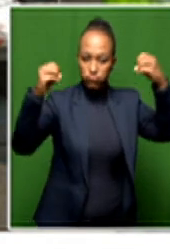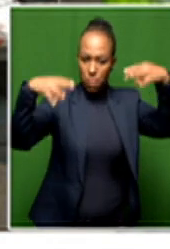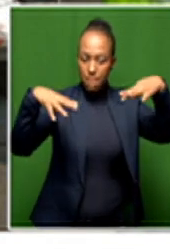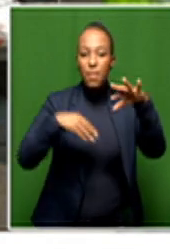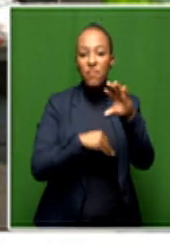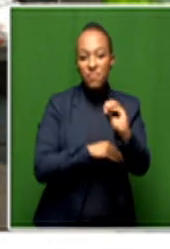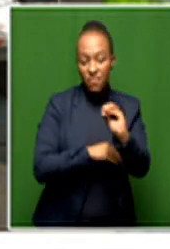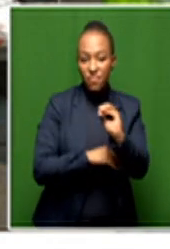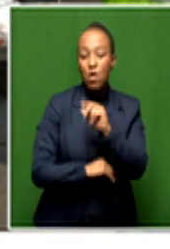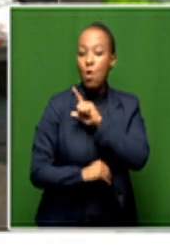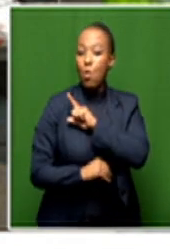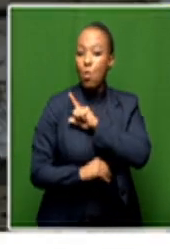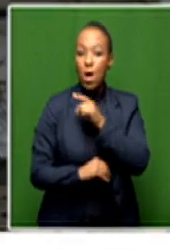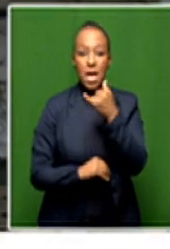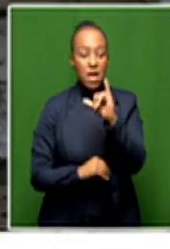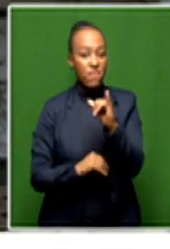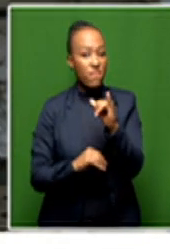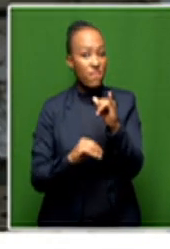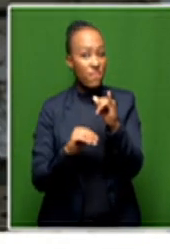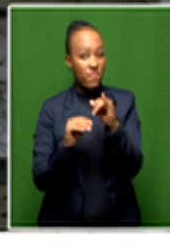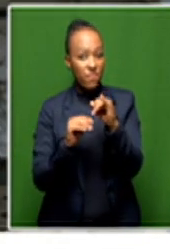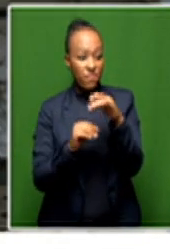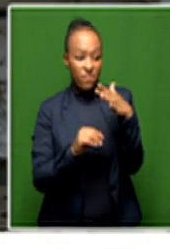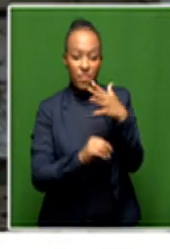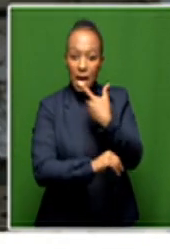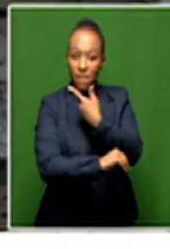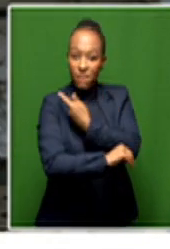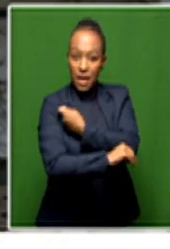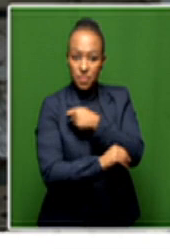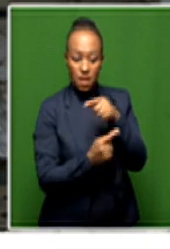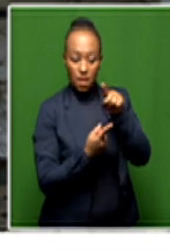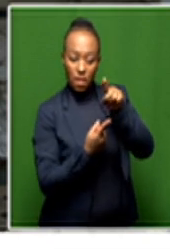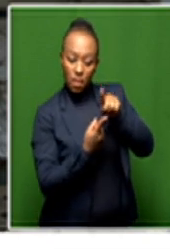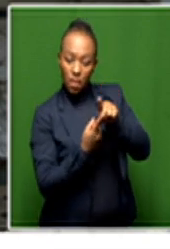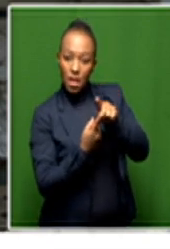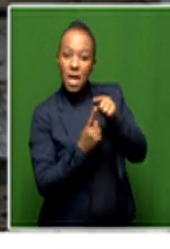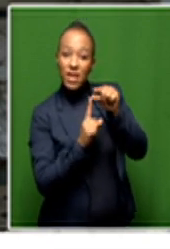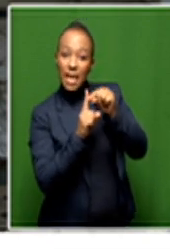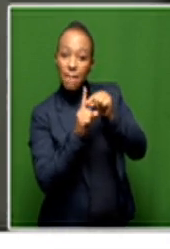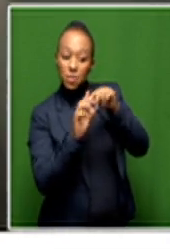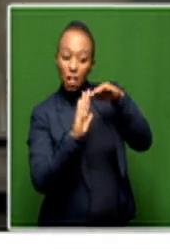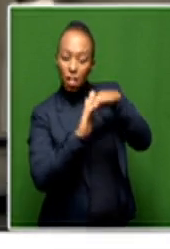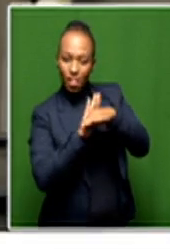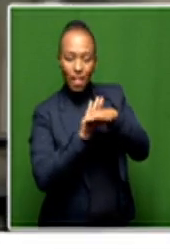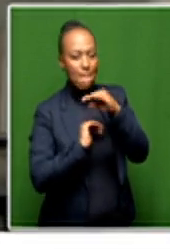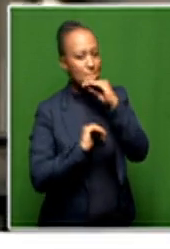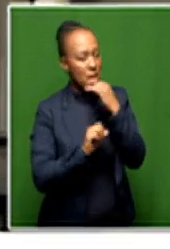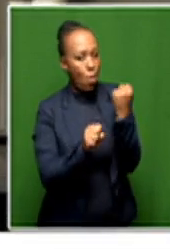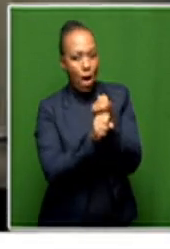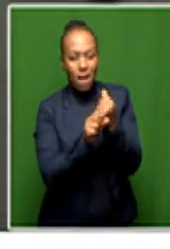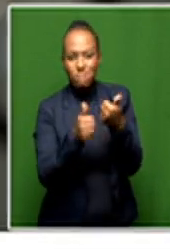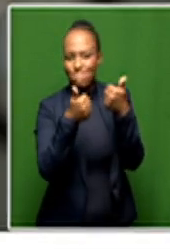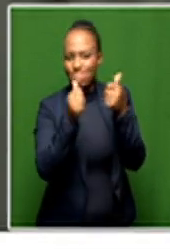that's important, because if you lose the temperature, you will lose the efficacy of the vaccine. Then once if you take